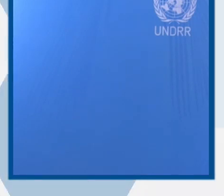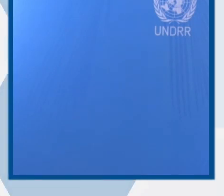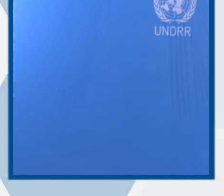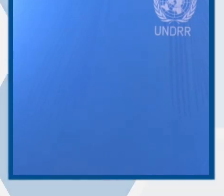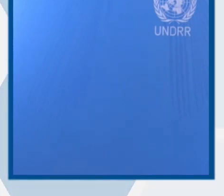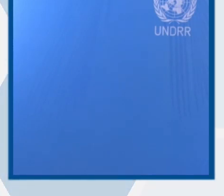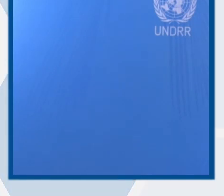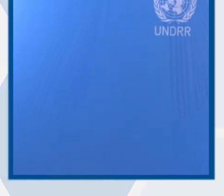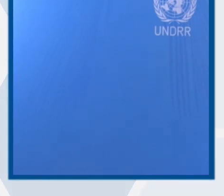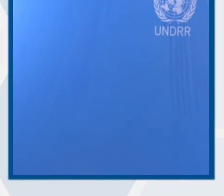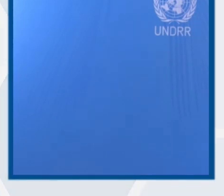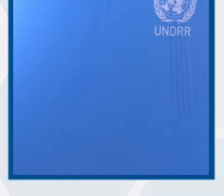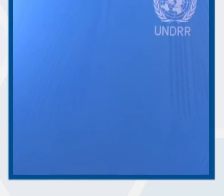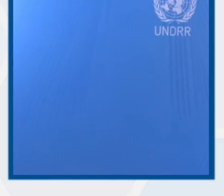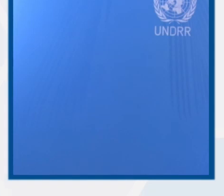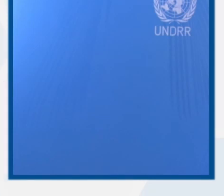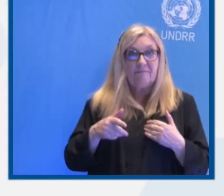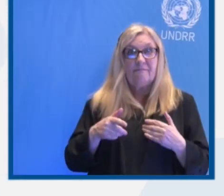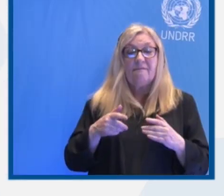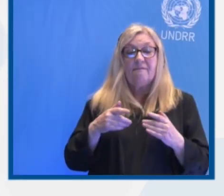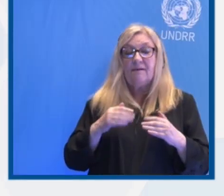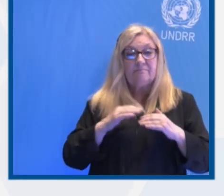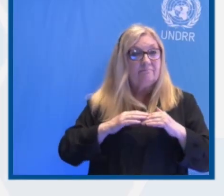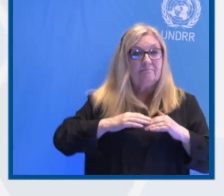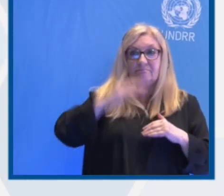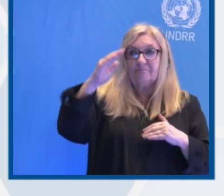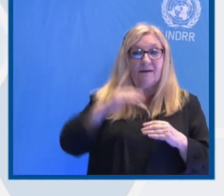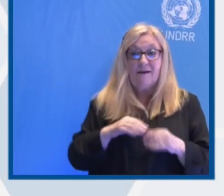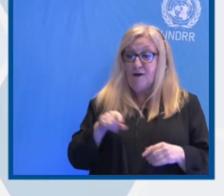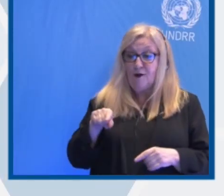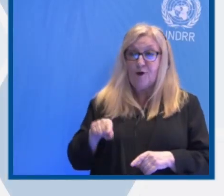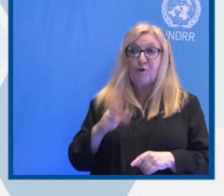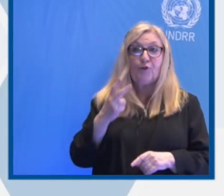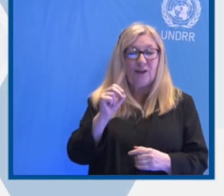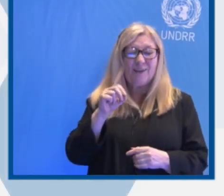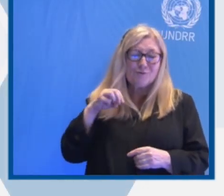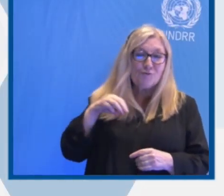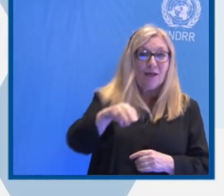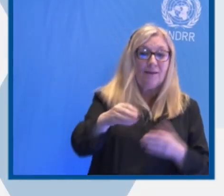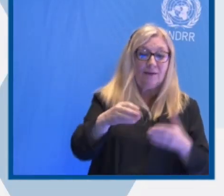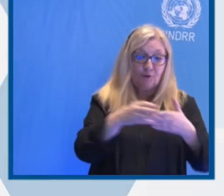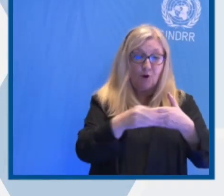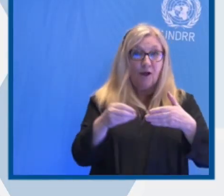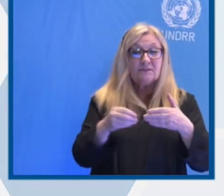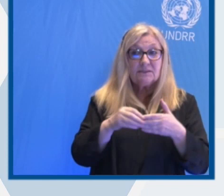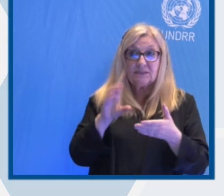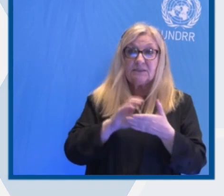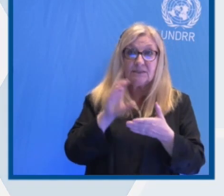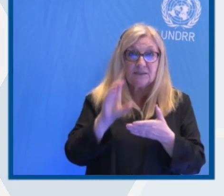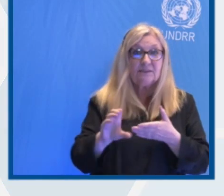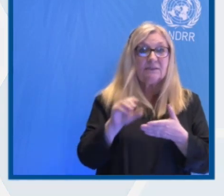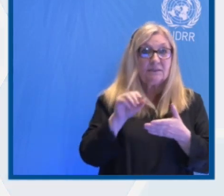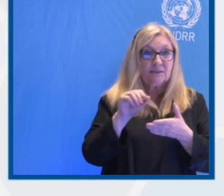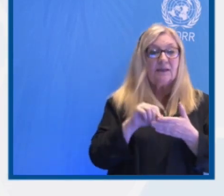There are already in excess of $130 trillion that are committed to